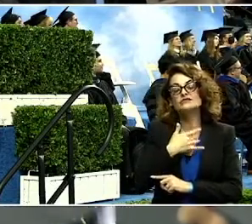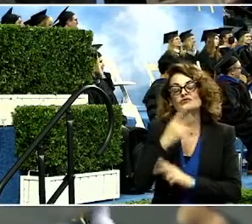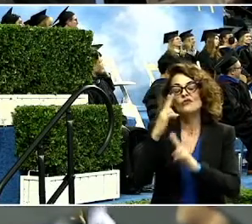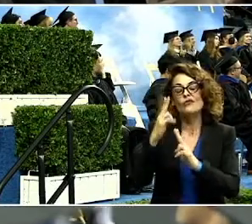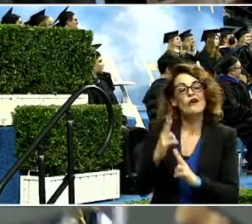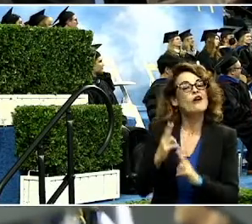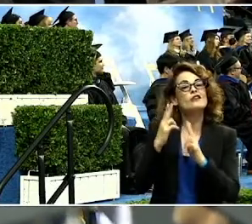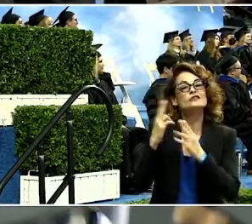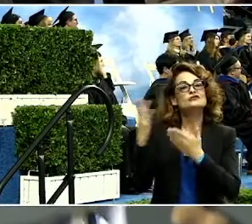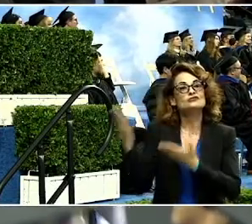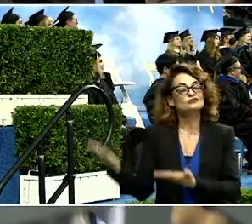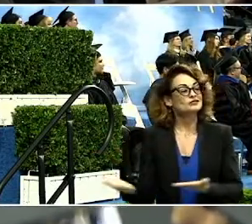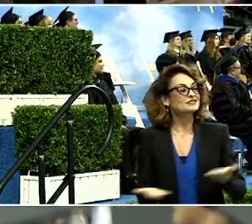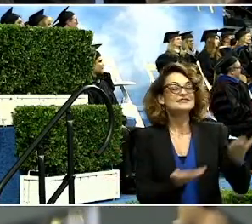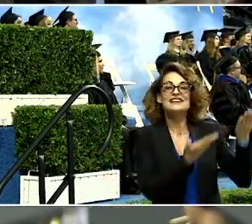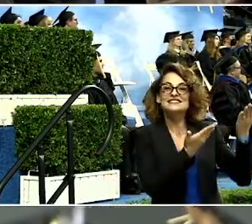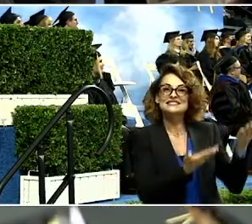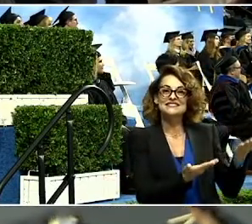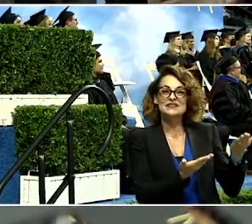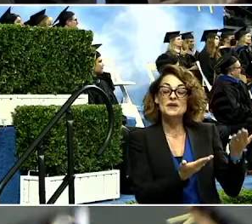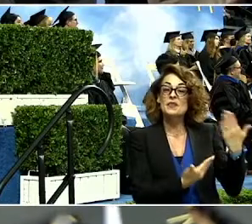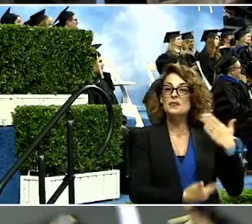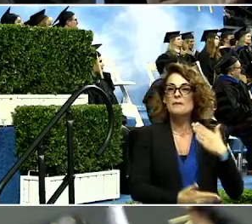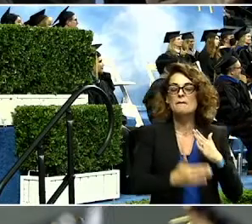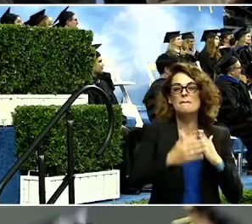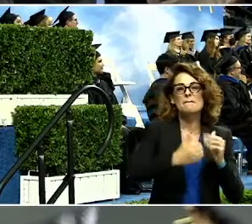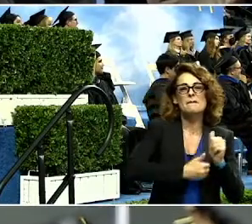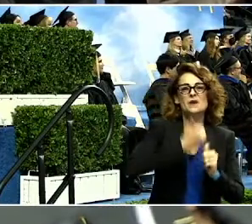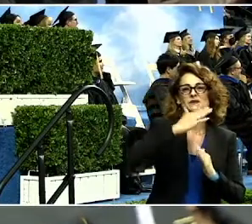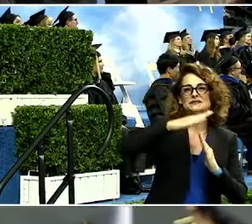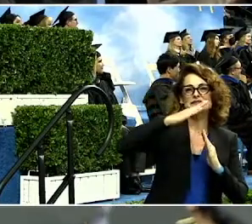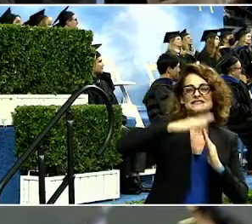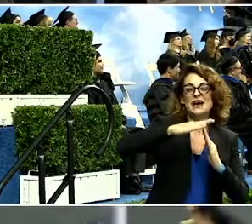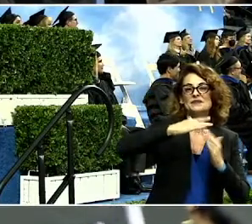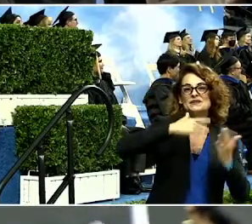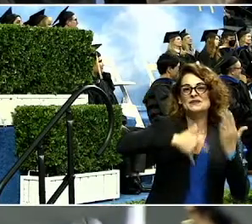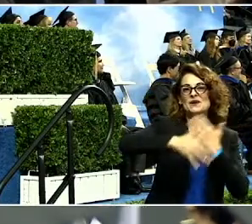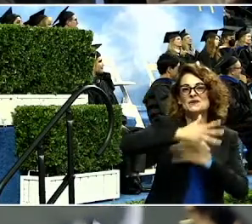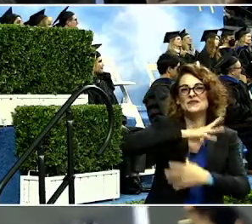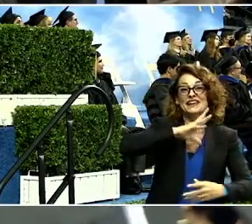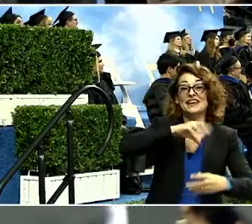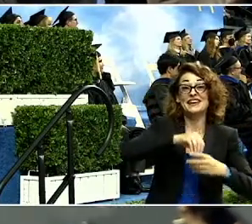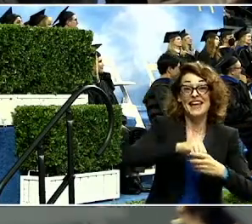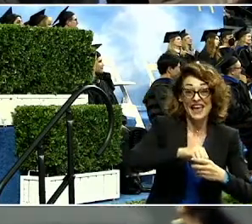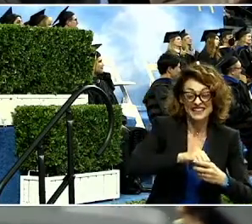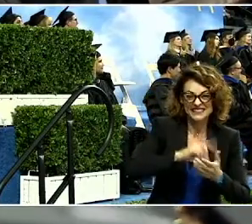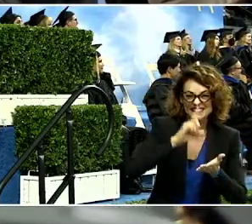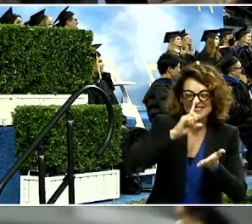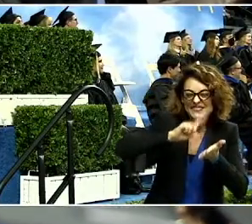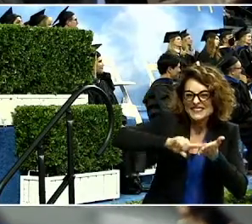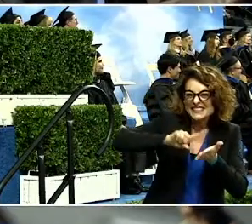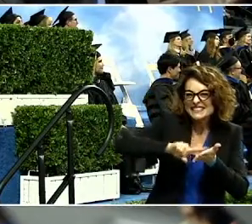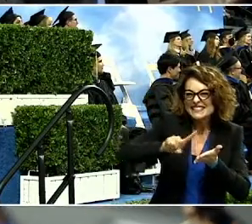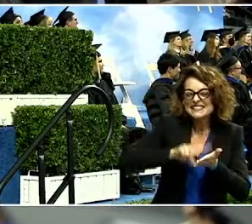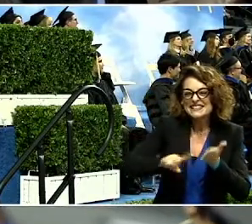to present to you the most socially engaged,